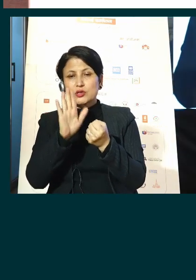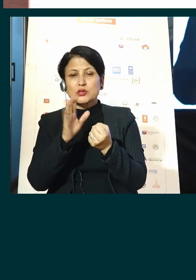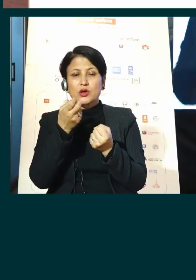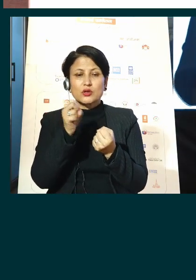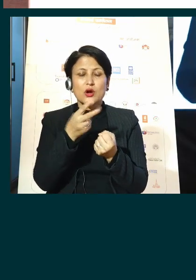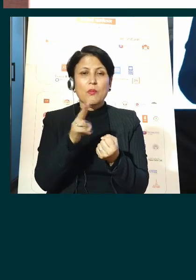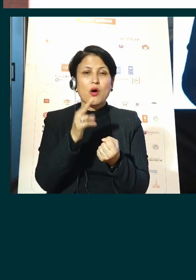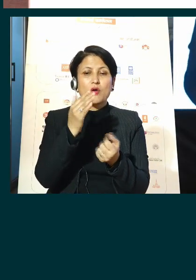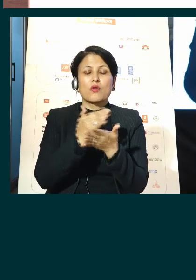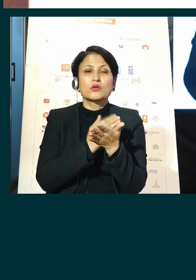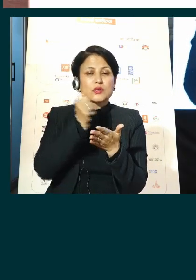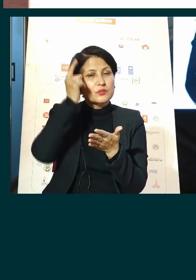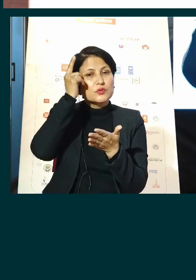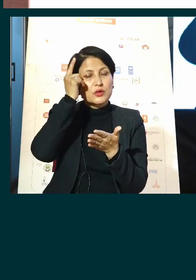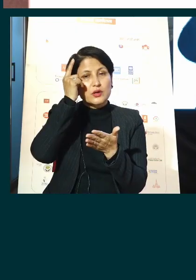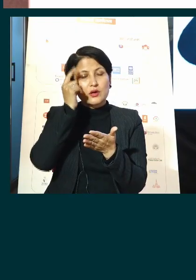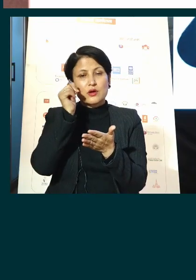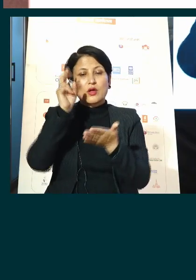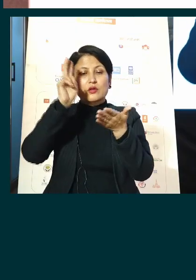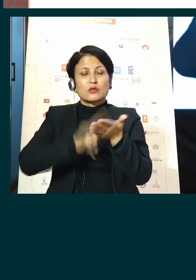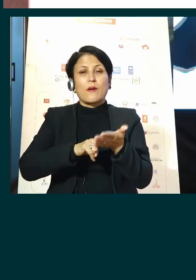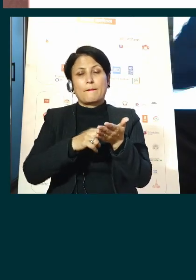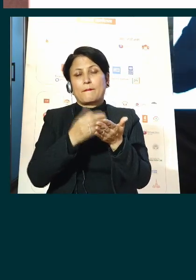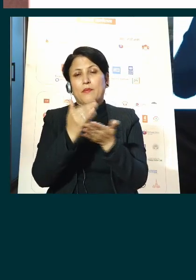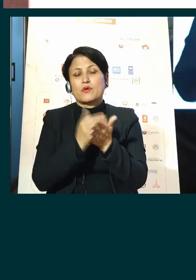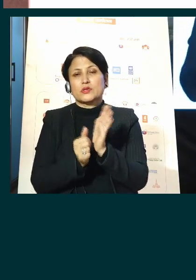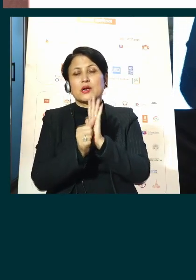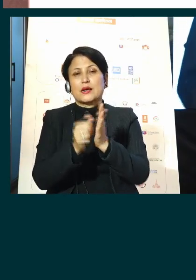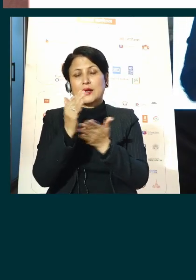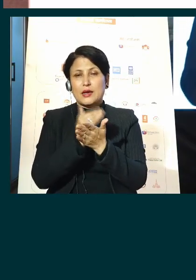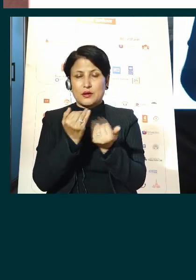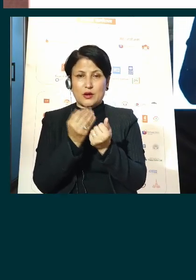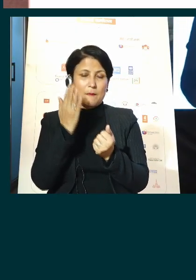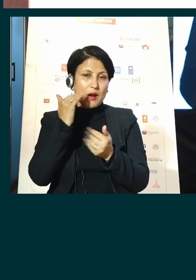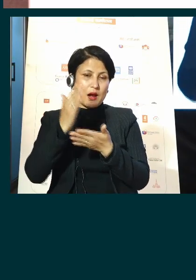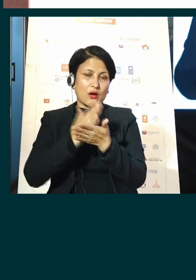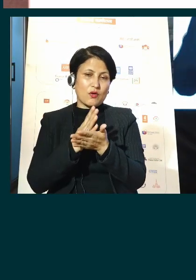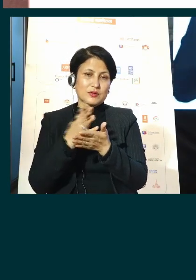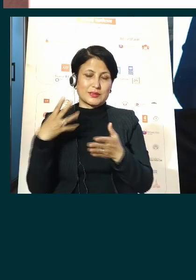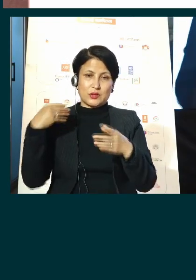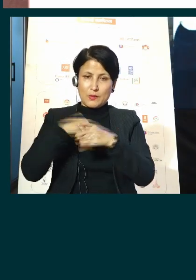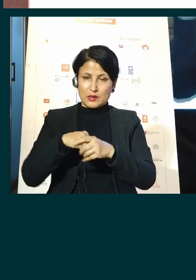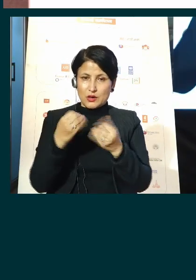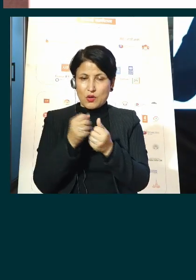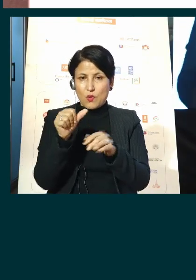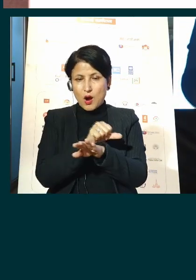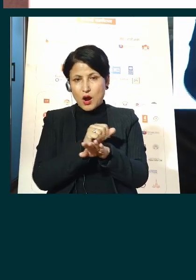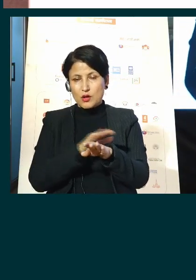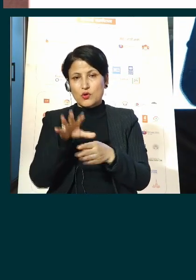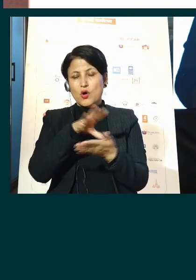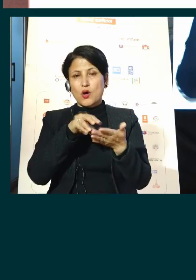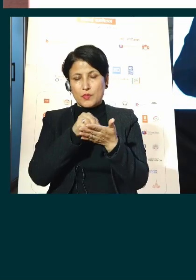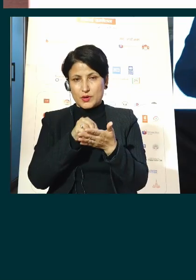Women at the center of the interventions is key. We also uncovered that families are key allies. This is